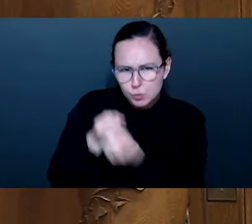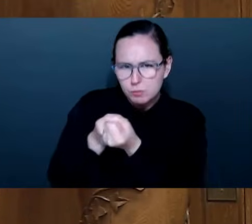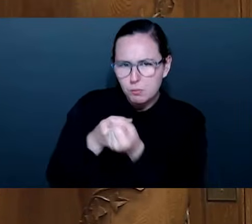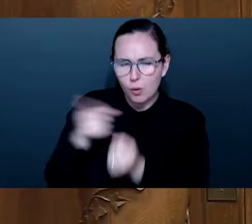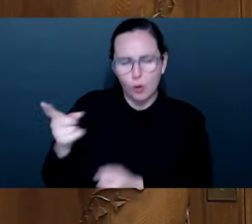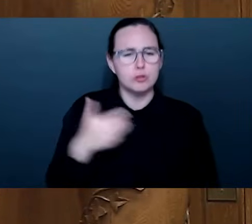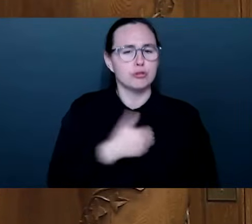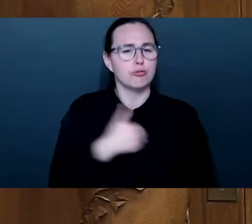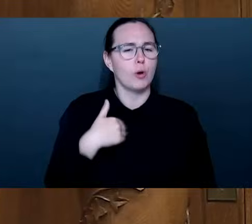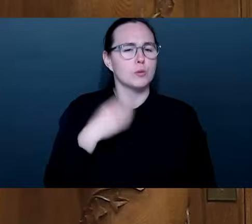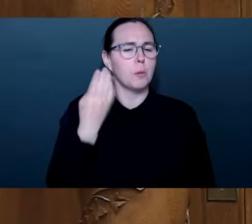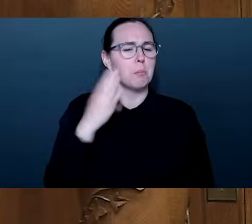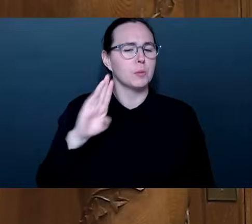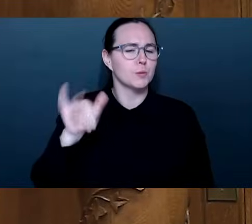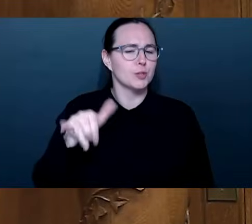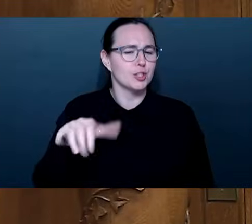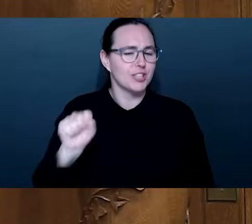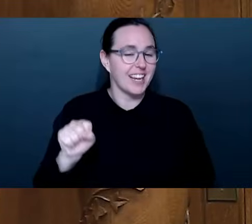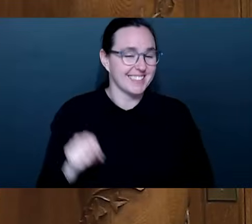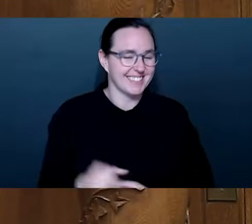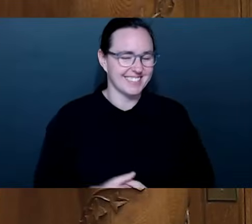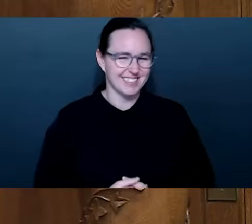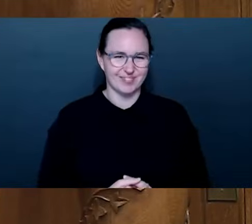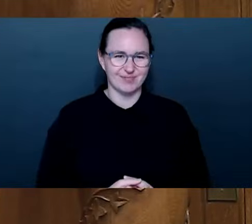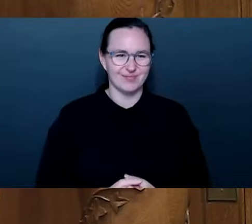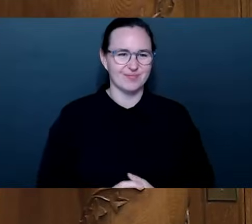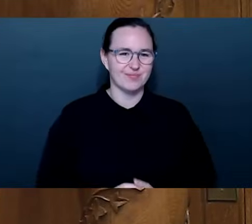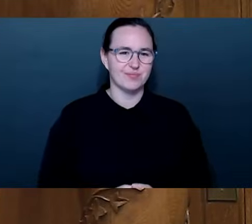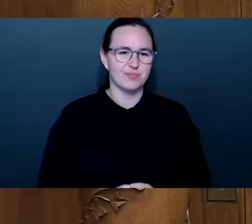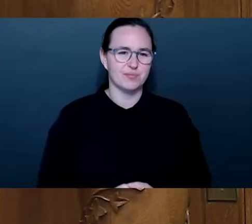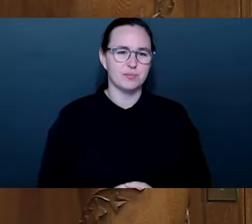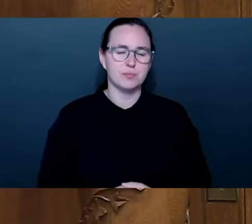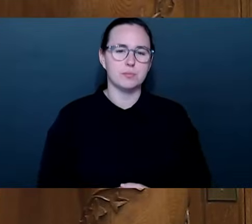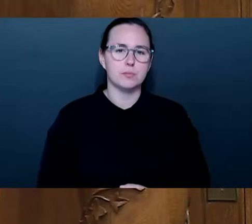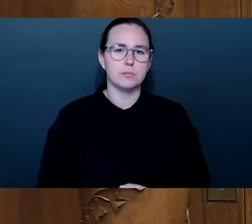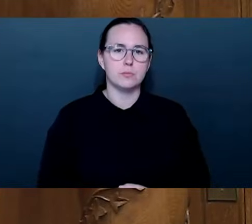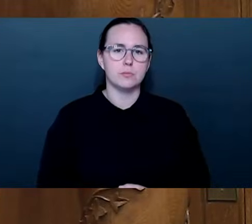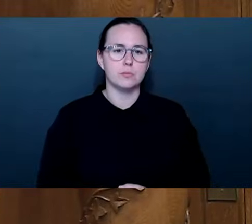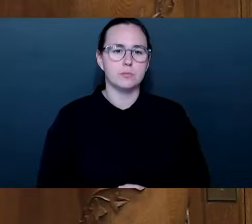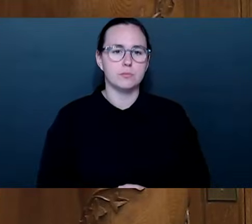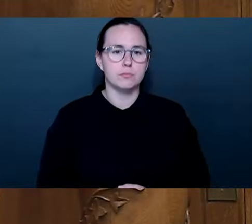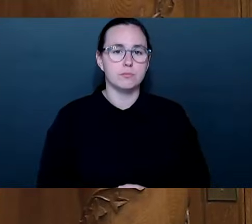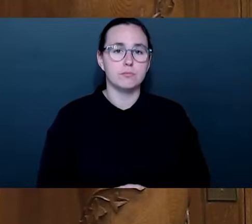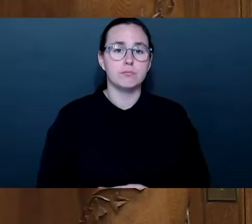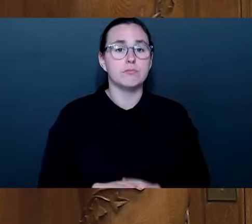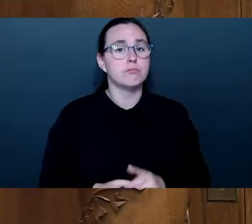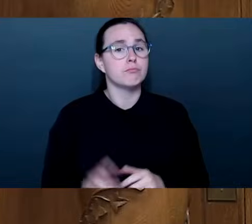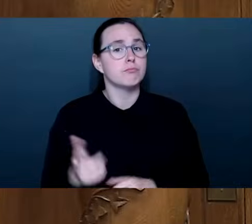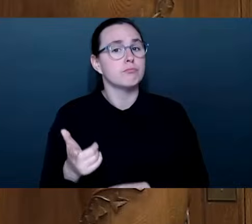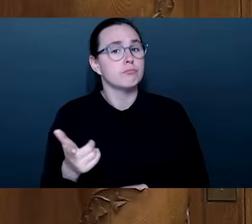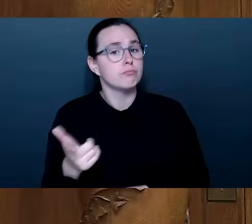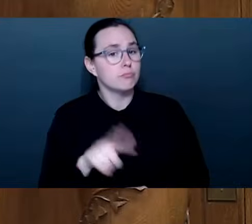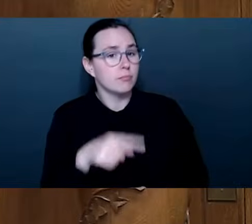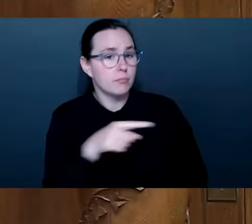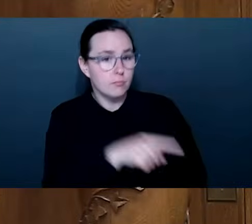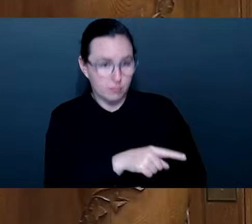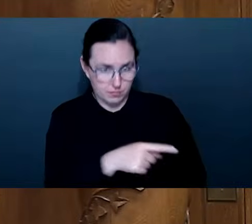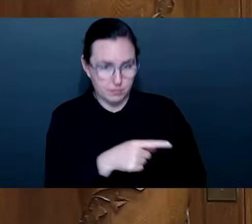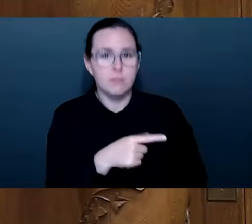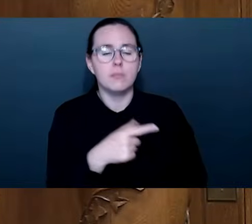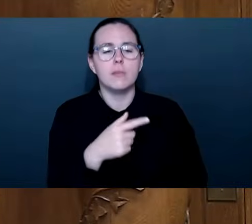Minister of Children and Family Development. Thank you, Honourable Speaker. Today is a very special day in the